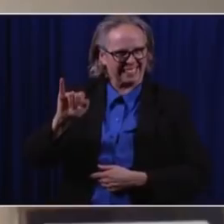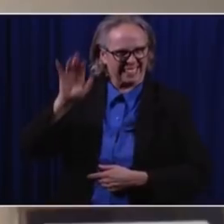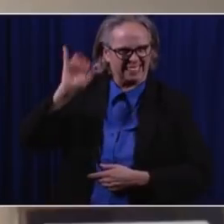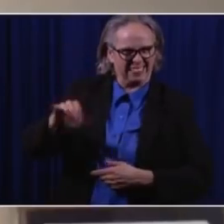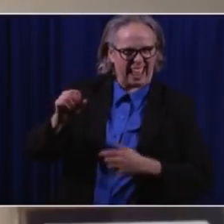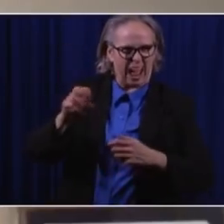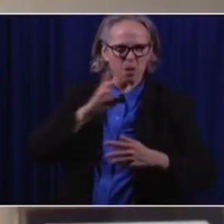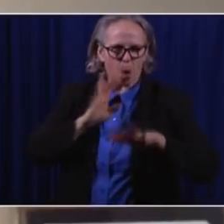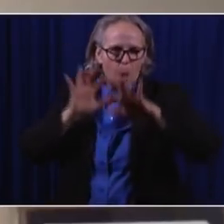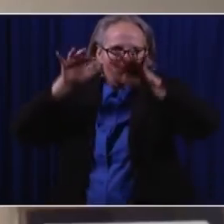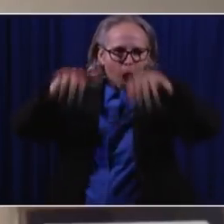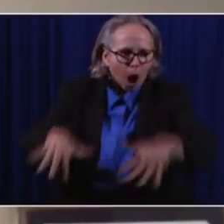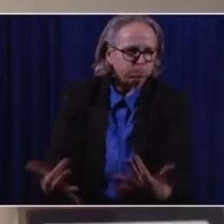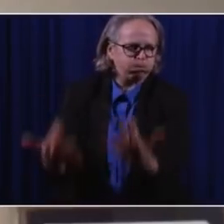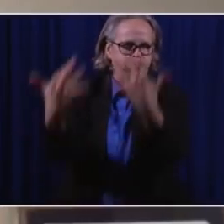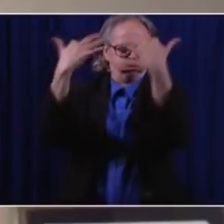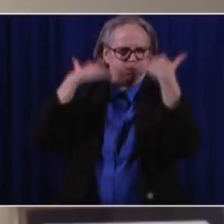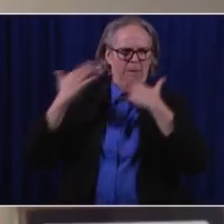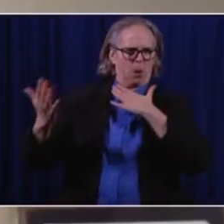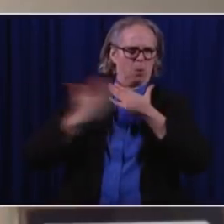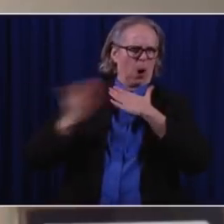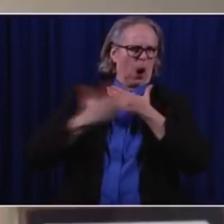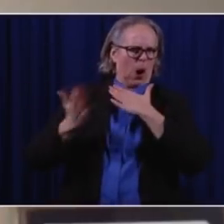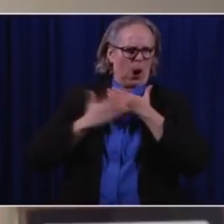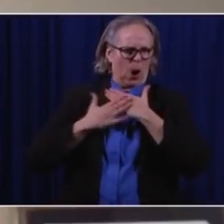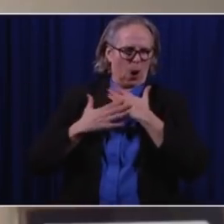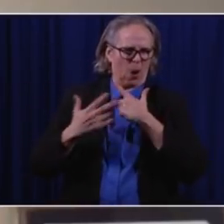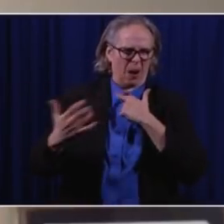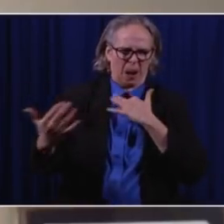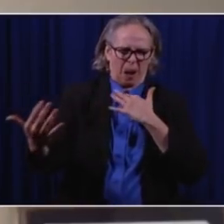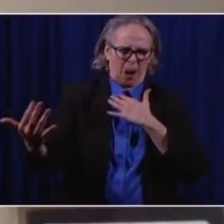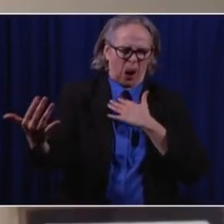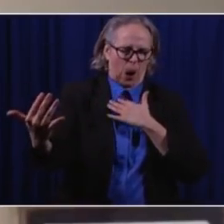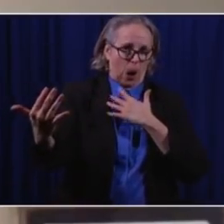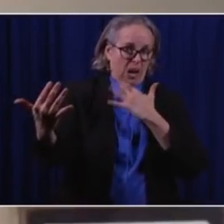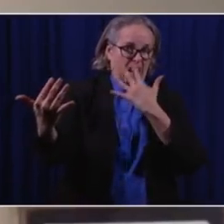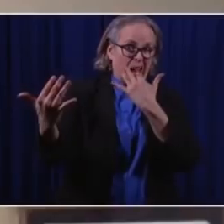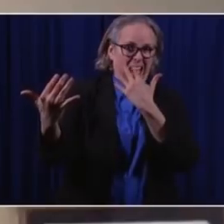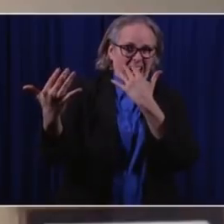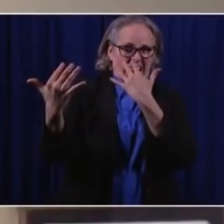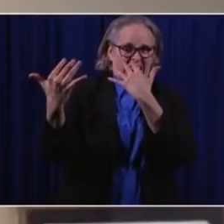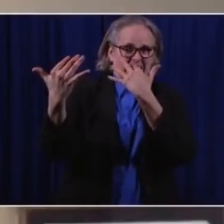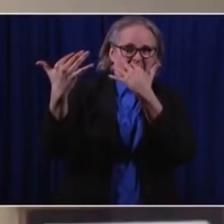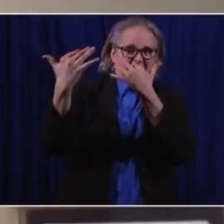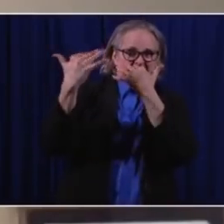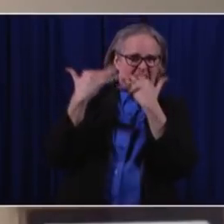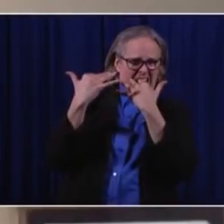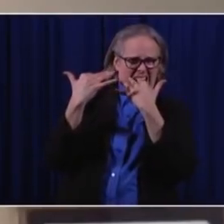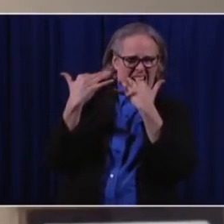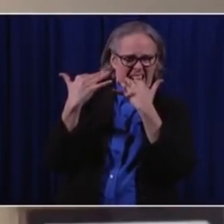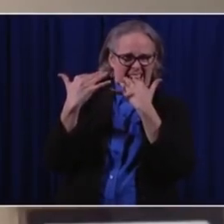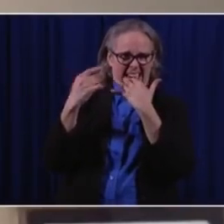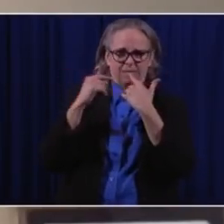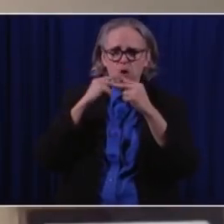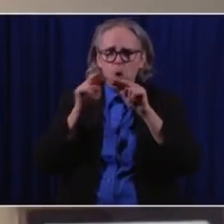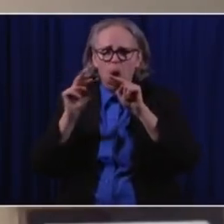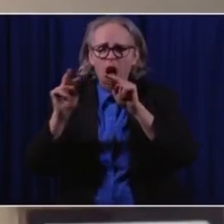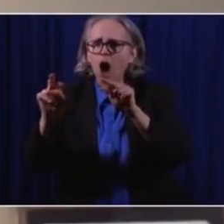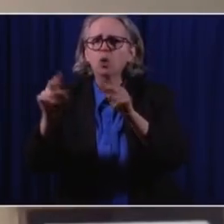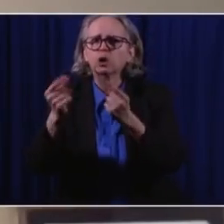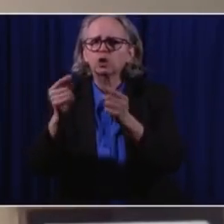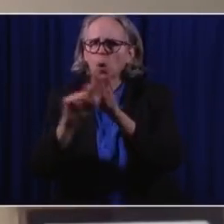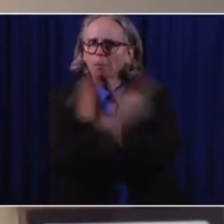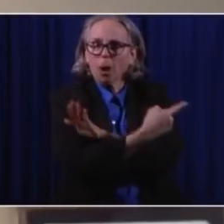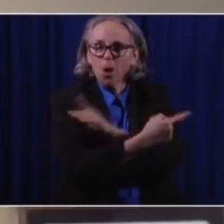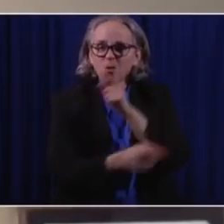knew that a storm surge of epic proportions was headed in your direction, you would evacuate. You would leave the area.